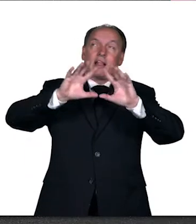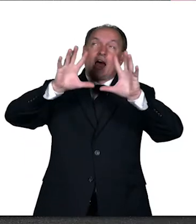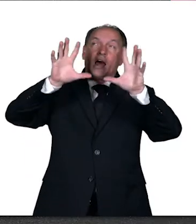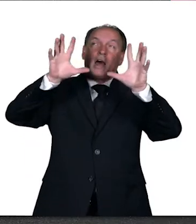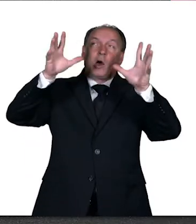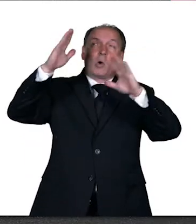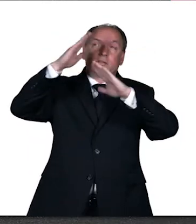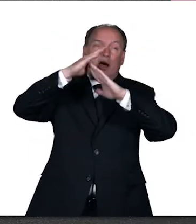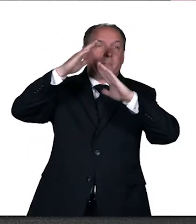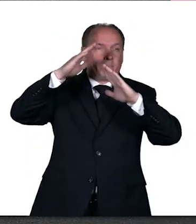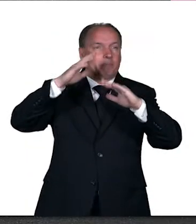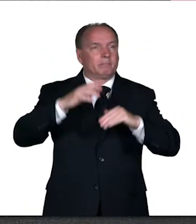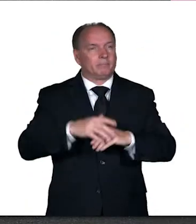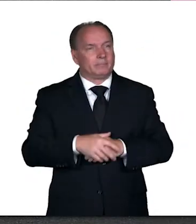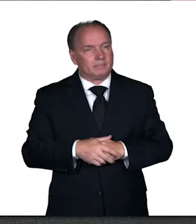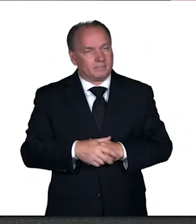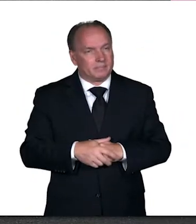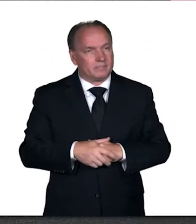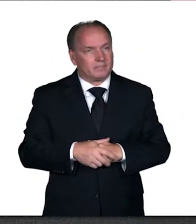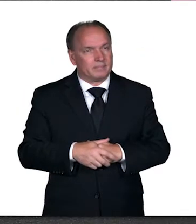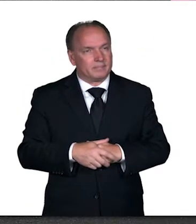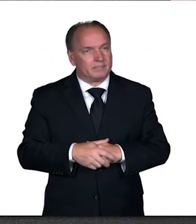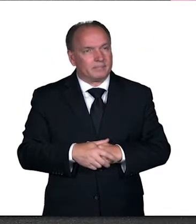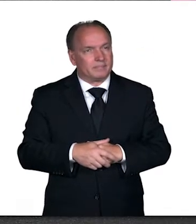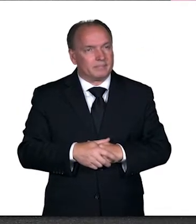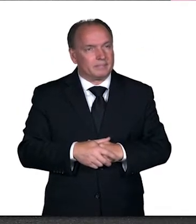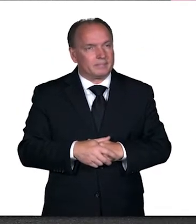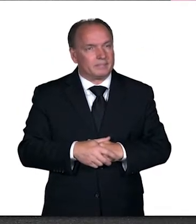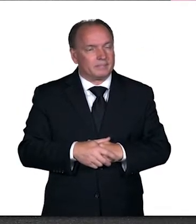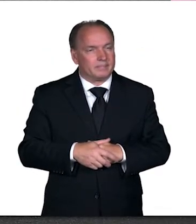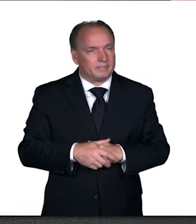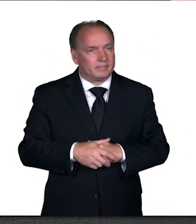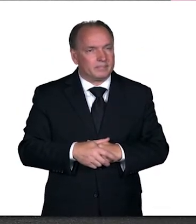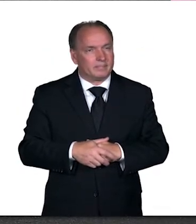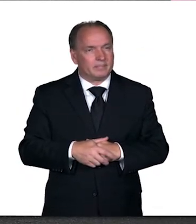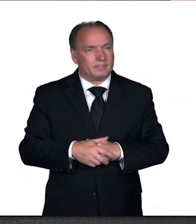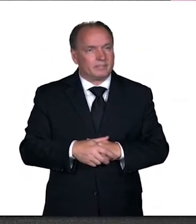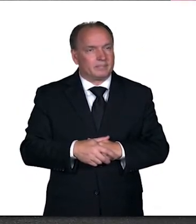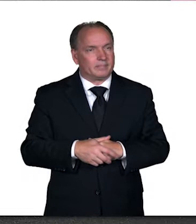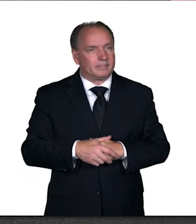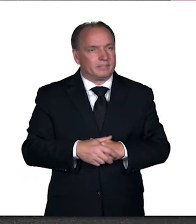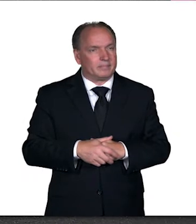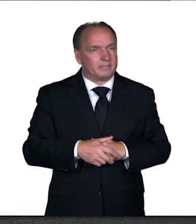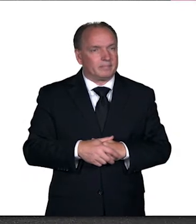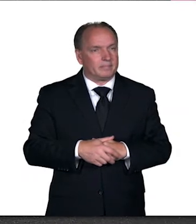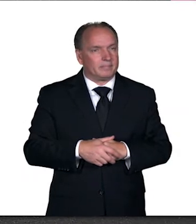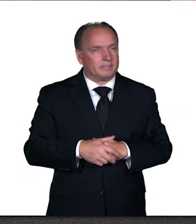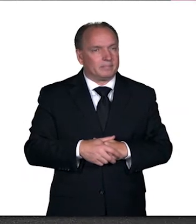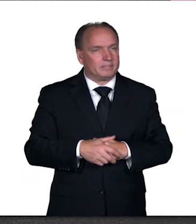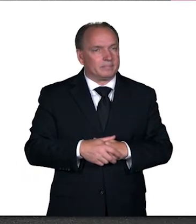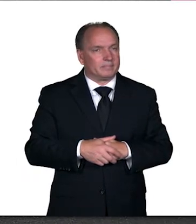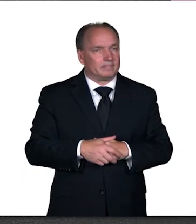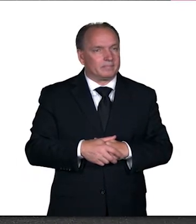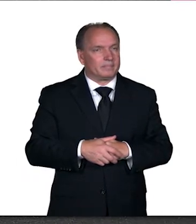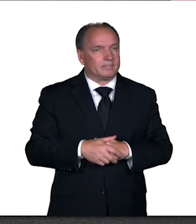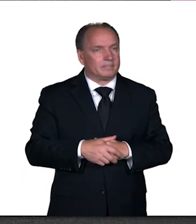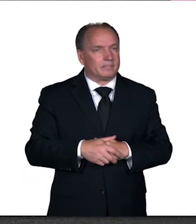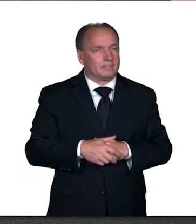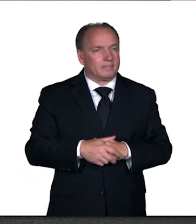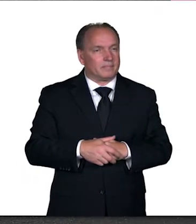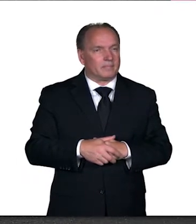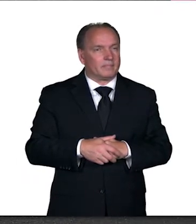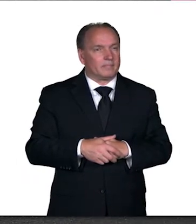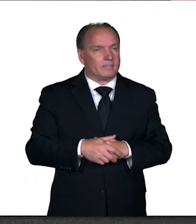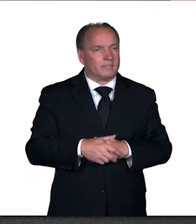up at the top. So we got the word flower. Alrighty,